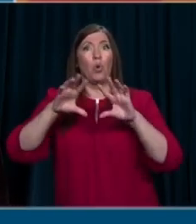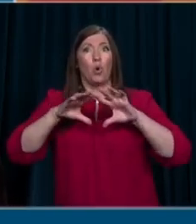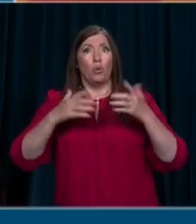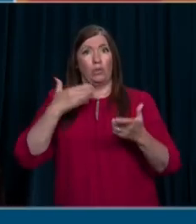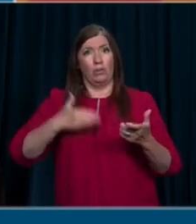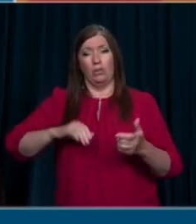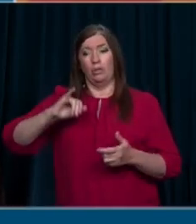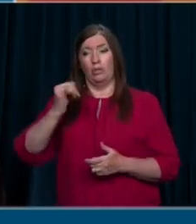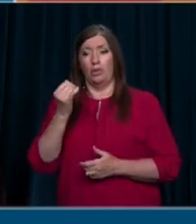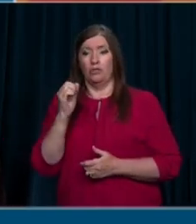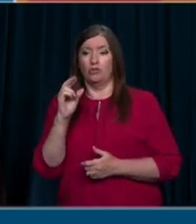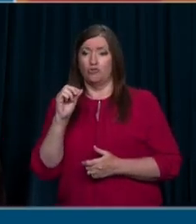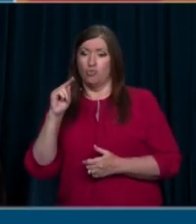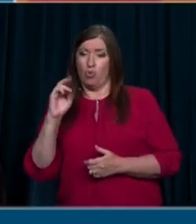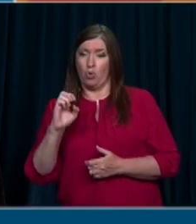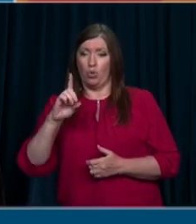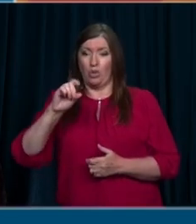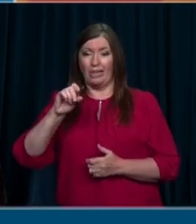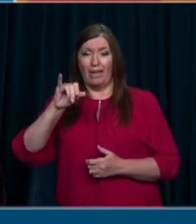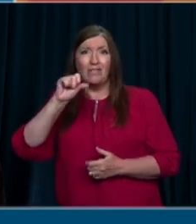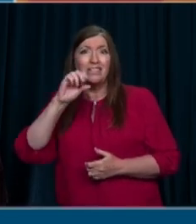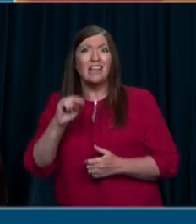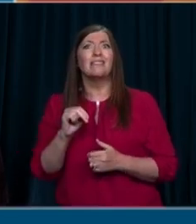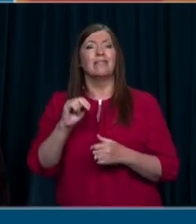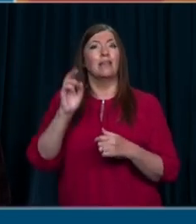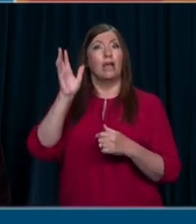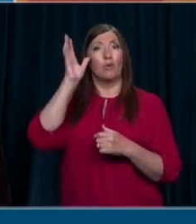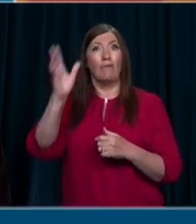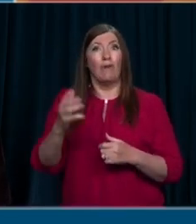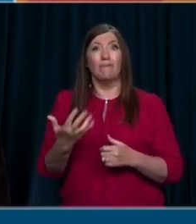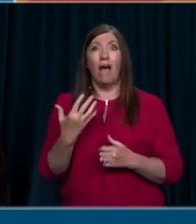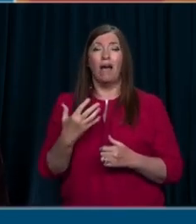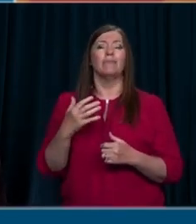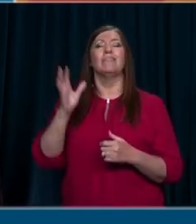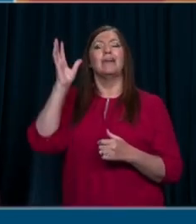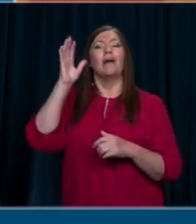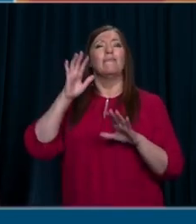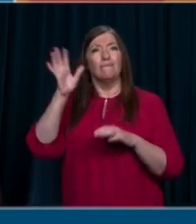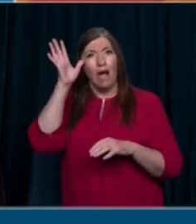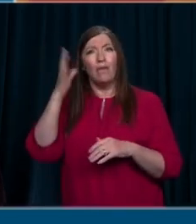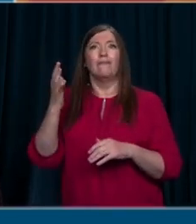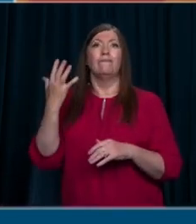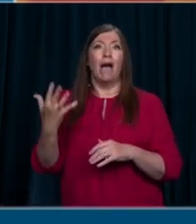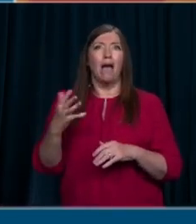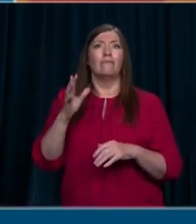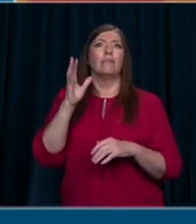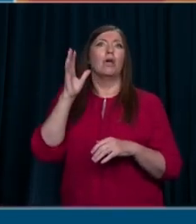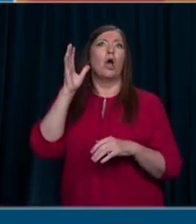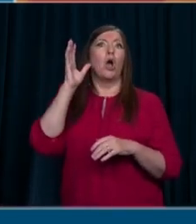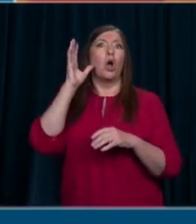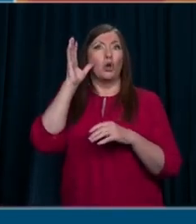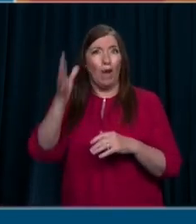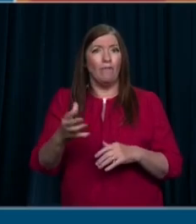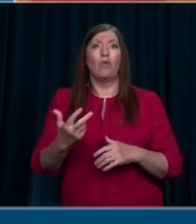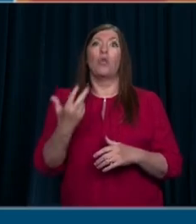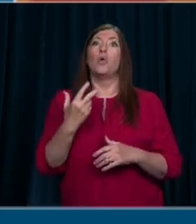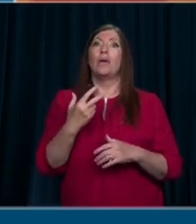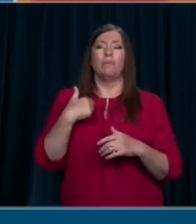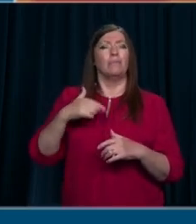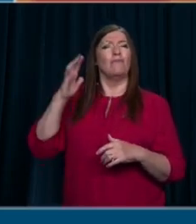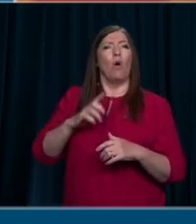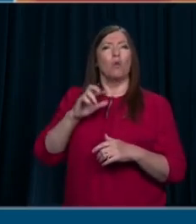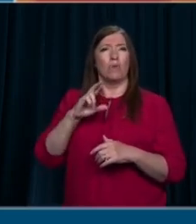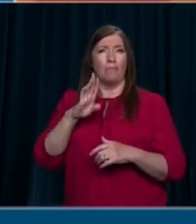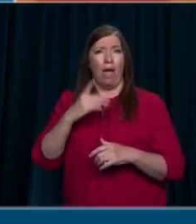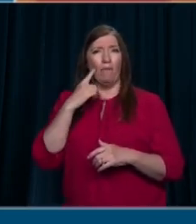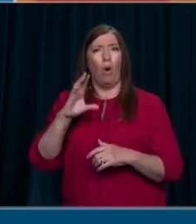is Jerone Davison, a father of 5, the grandfather of 3, former Arizona State running back, former fullback for the Oakland Raiders. But